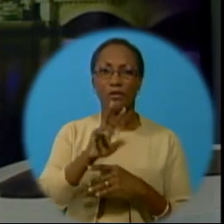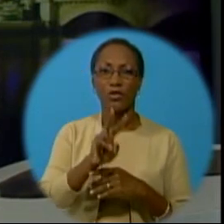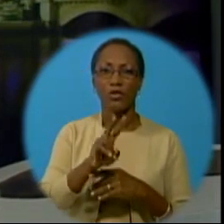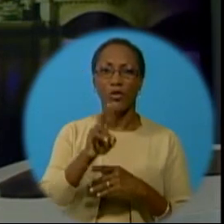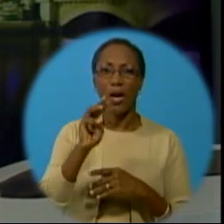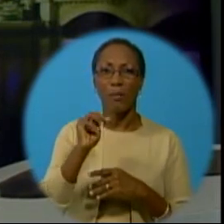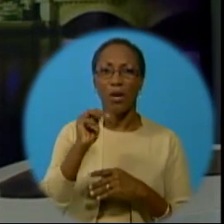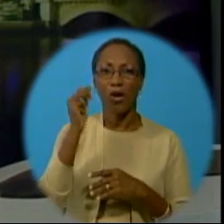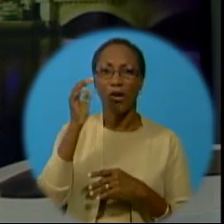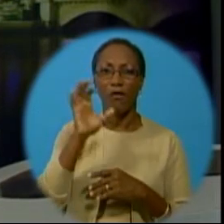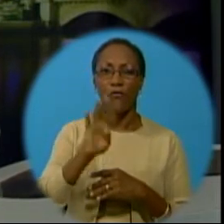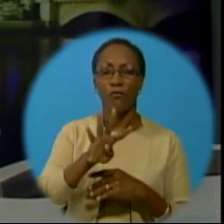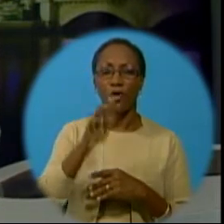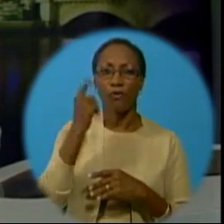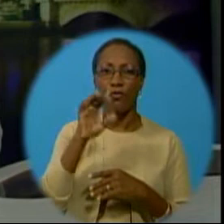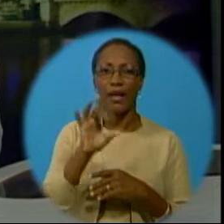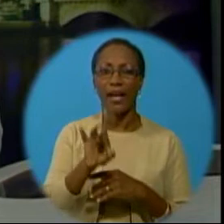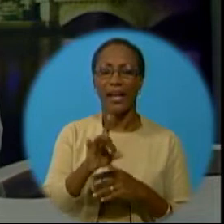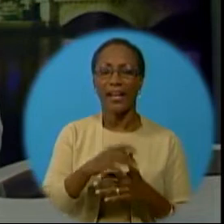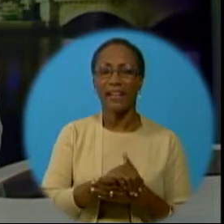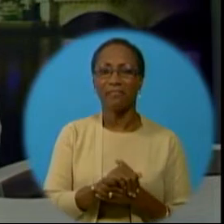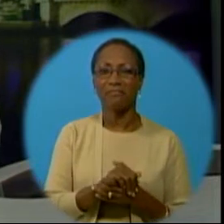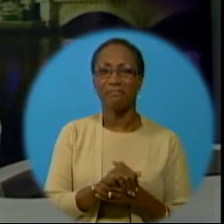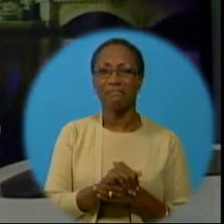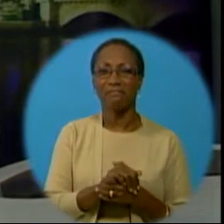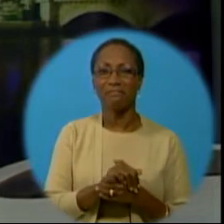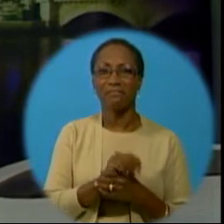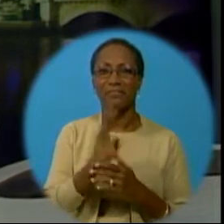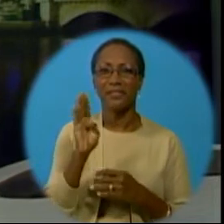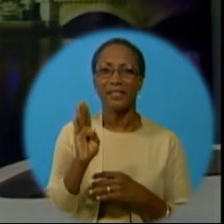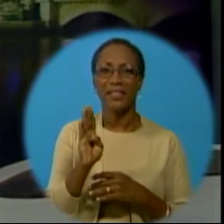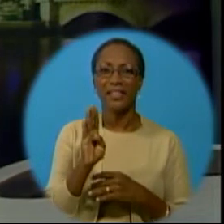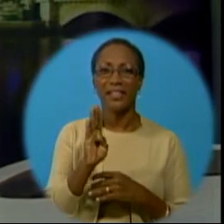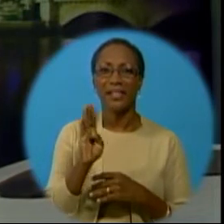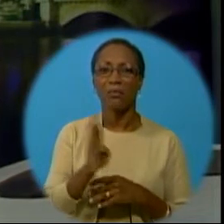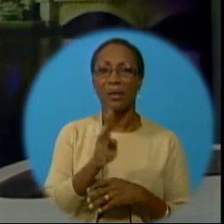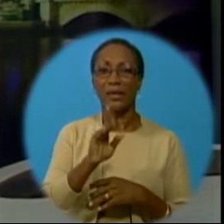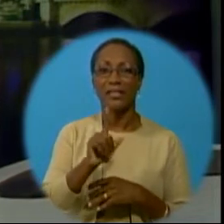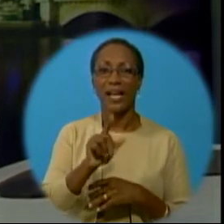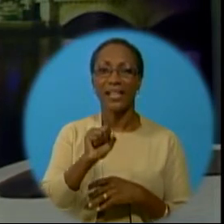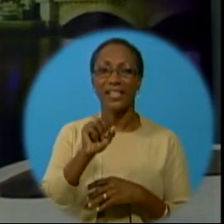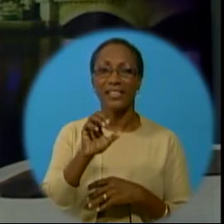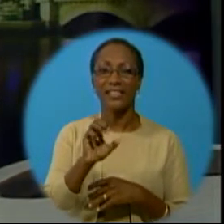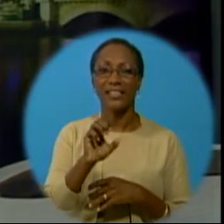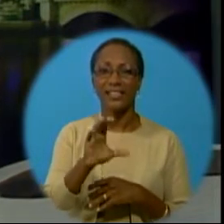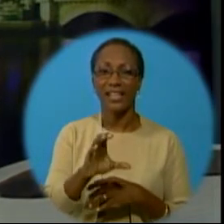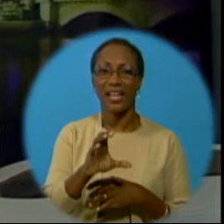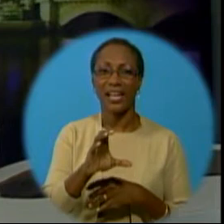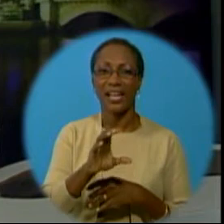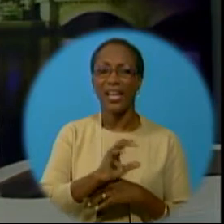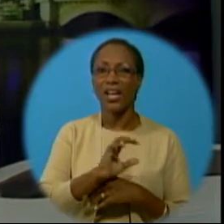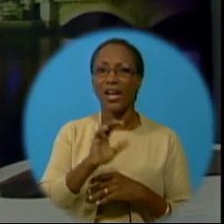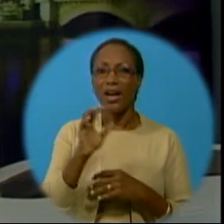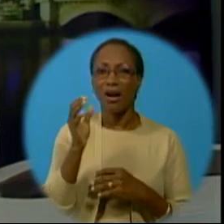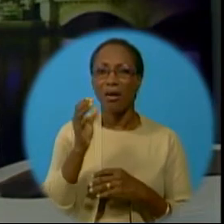first test starts Sunday at Sabina Park. Barbados Lumber Company LSC were seemingly a few minutes away from repeating